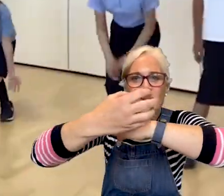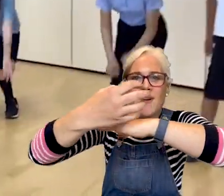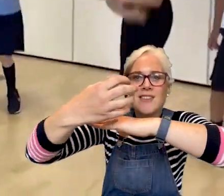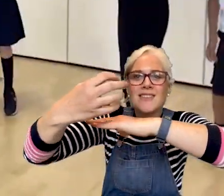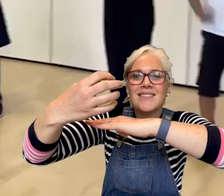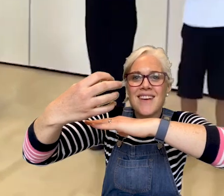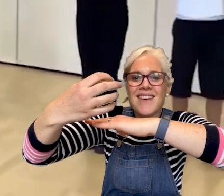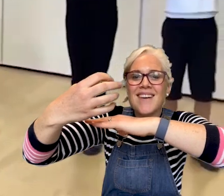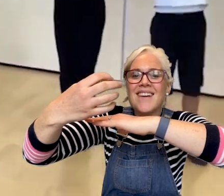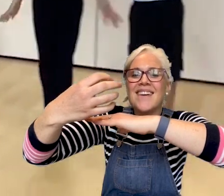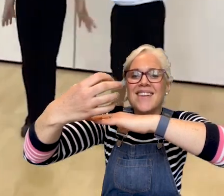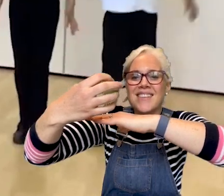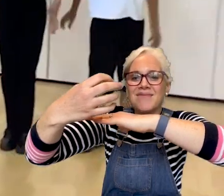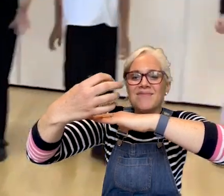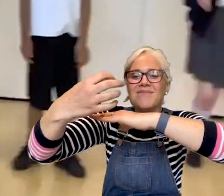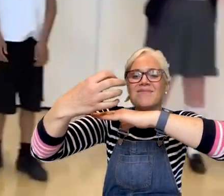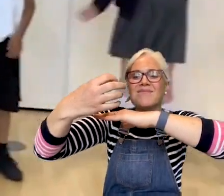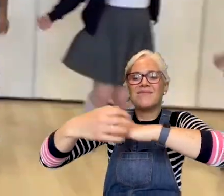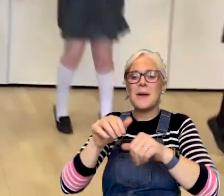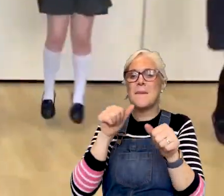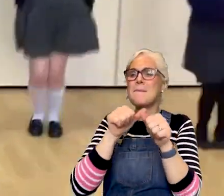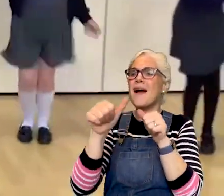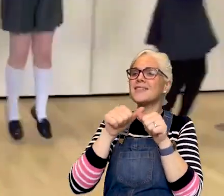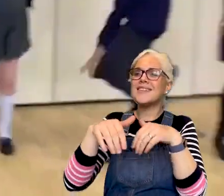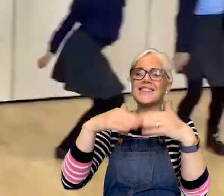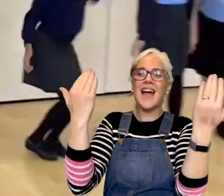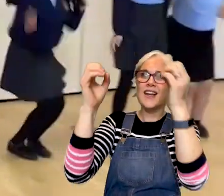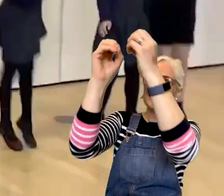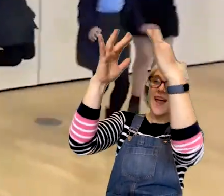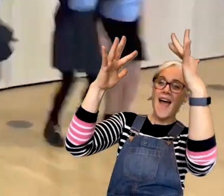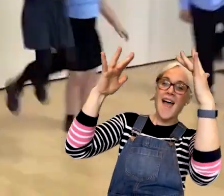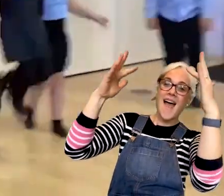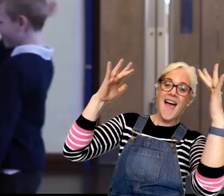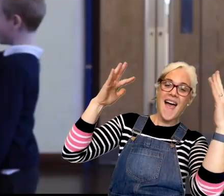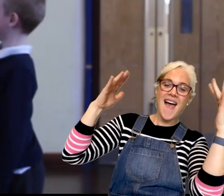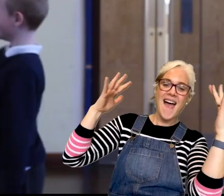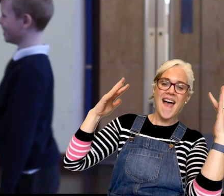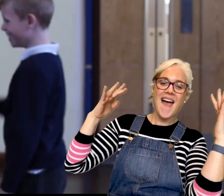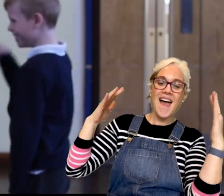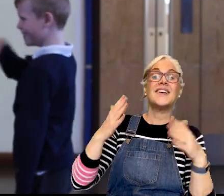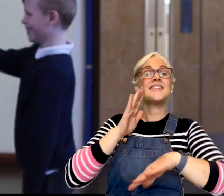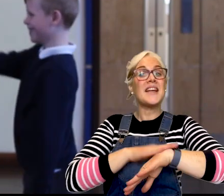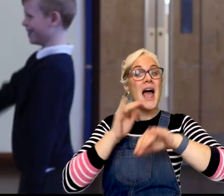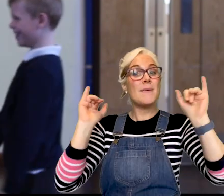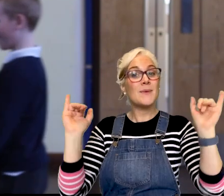the light on the horizon. Better days shine with the bright sun. Now it's time